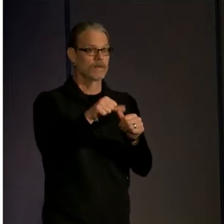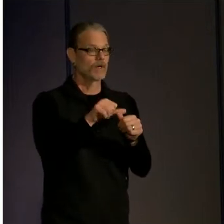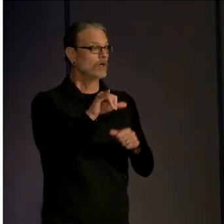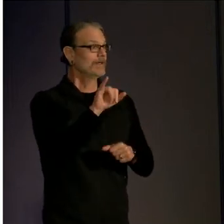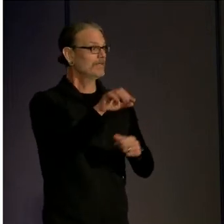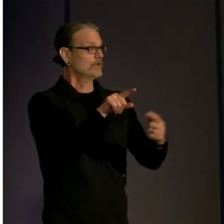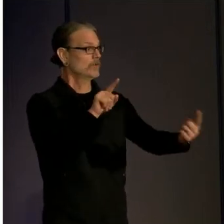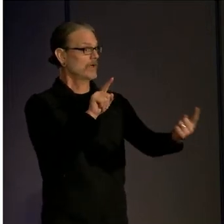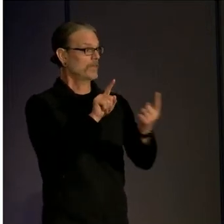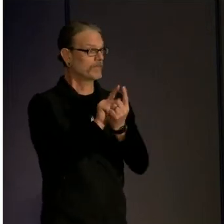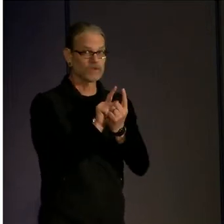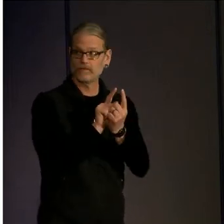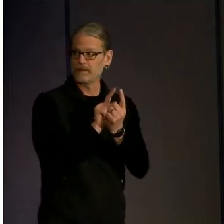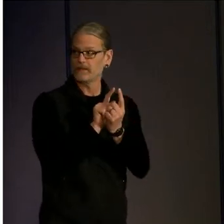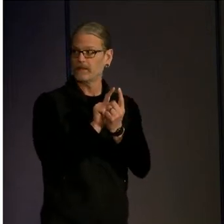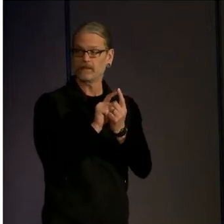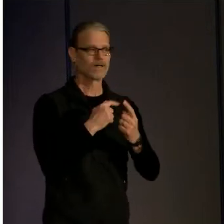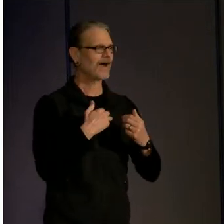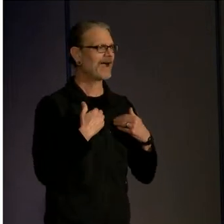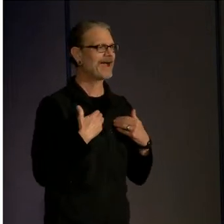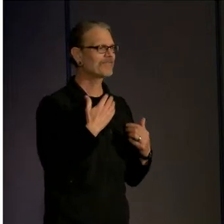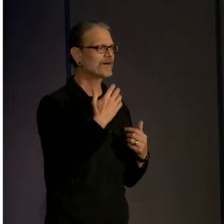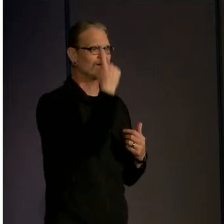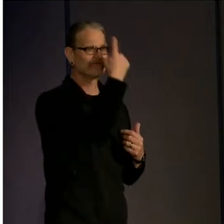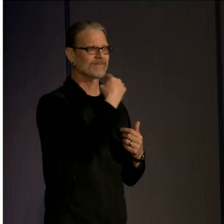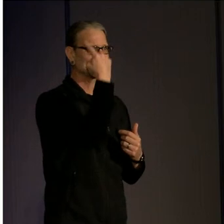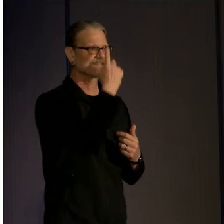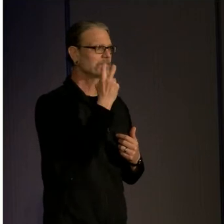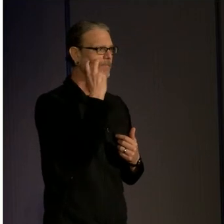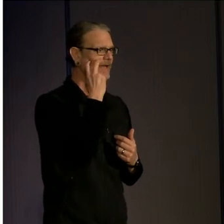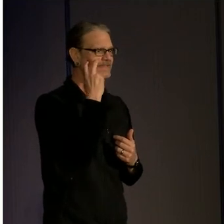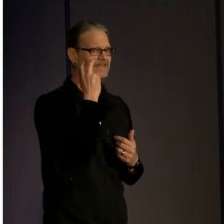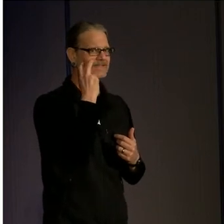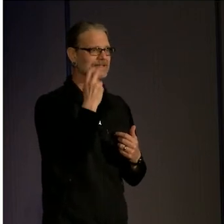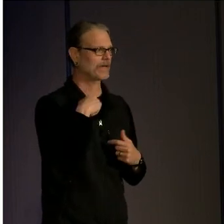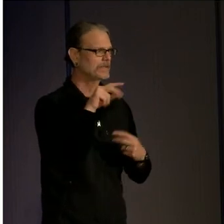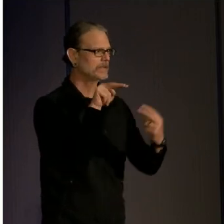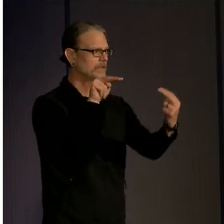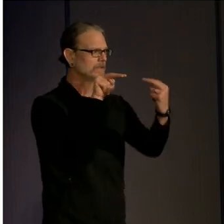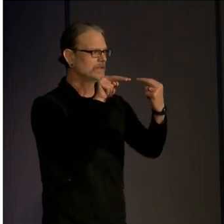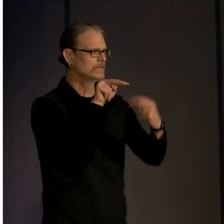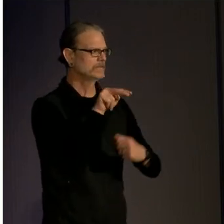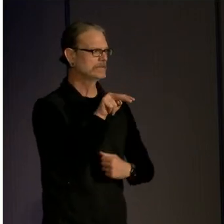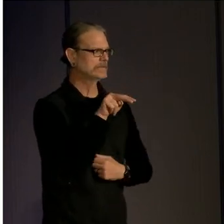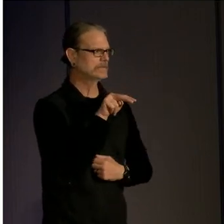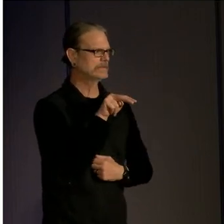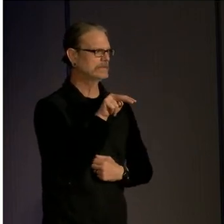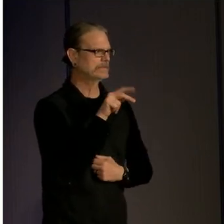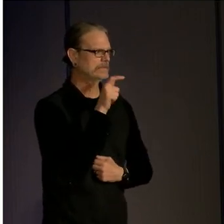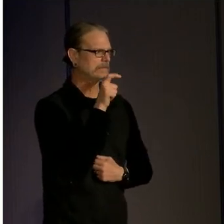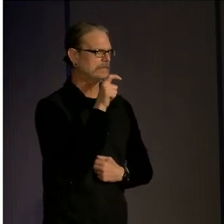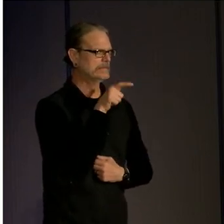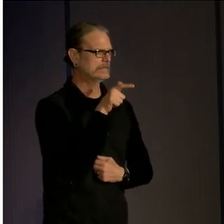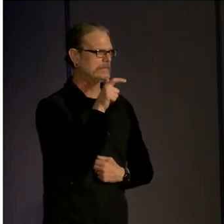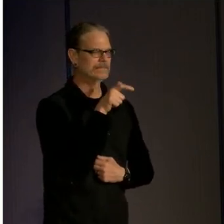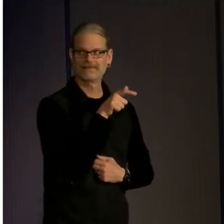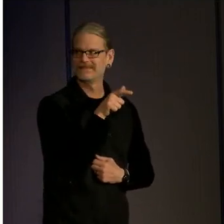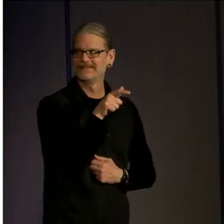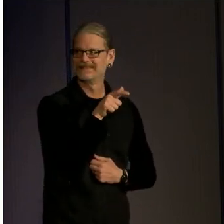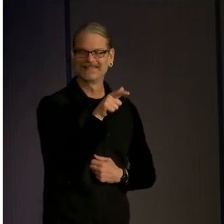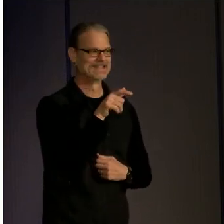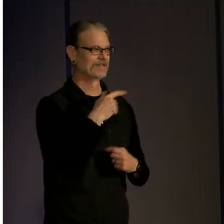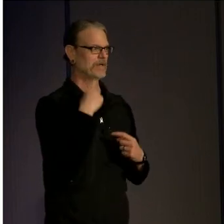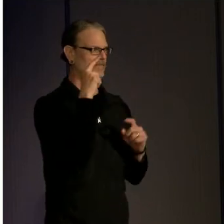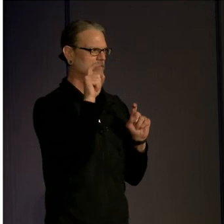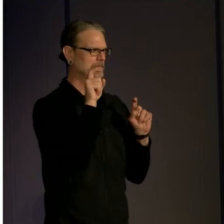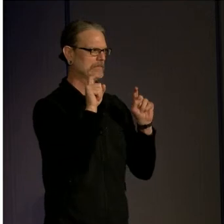me especially, I have a little bit of face blindness. I have a hard time remembering faces. So if you see me going, you know,